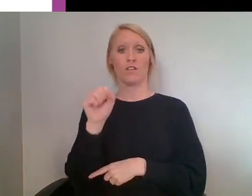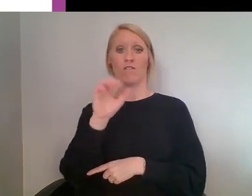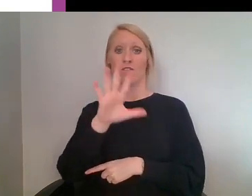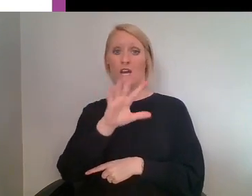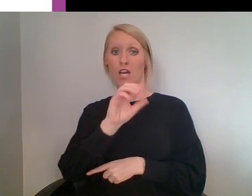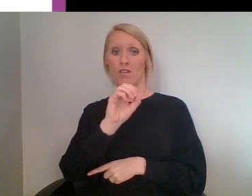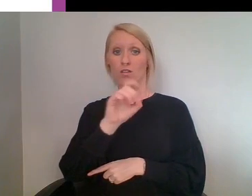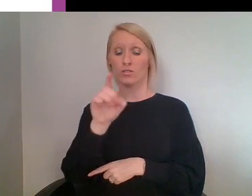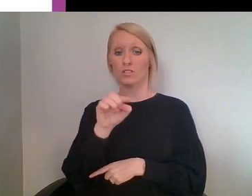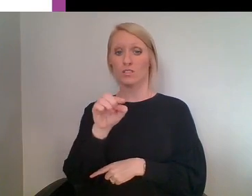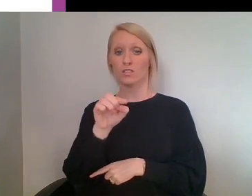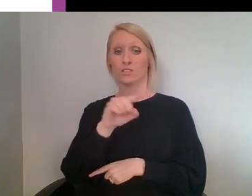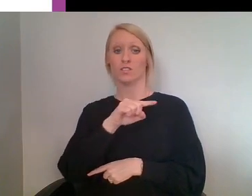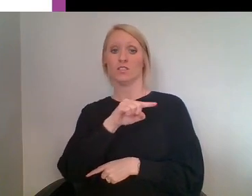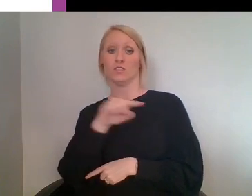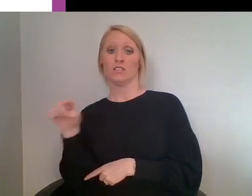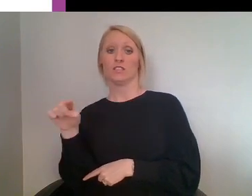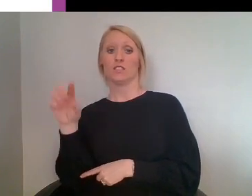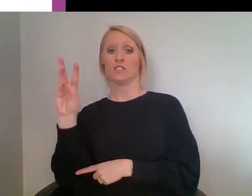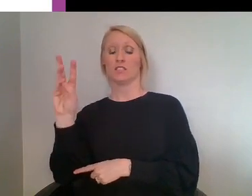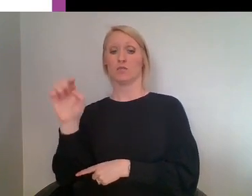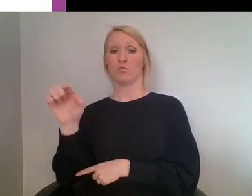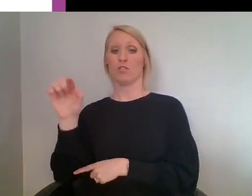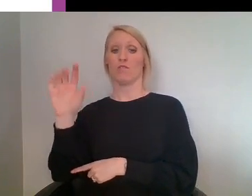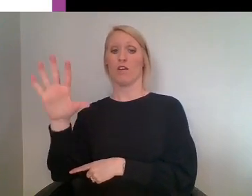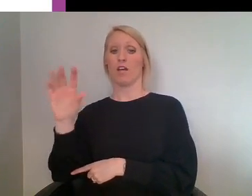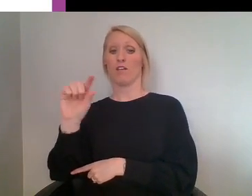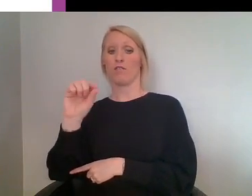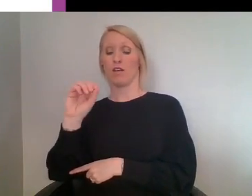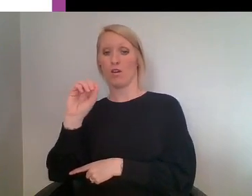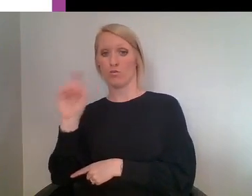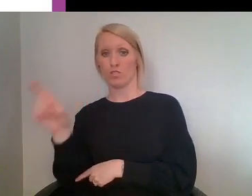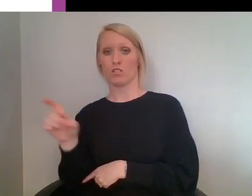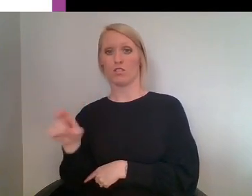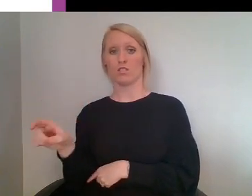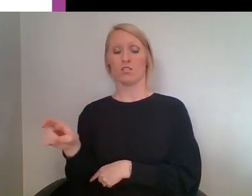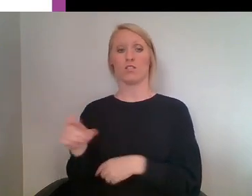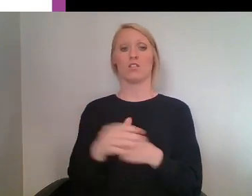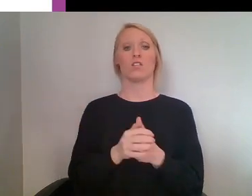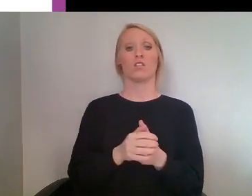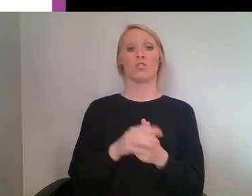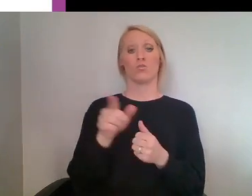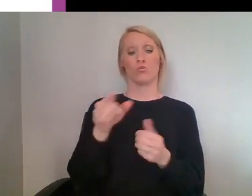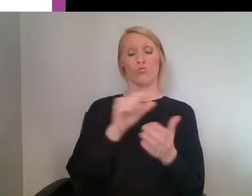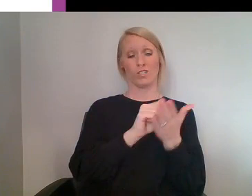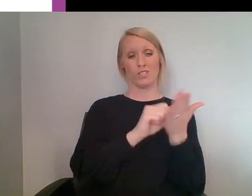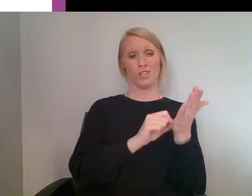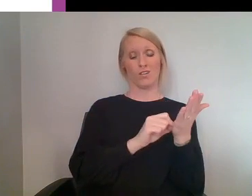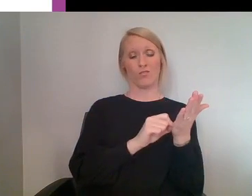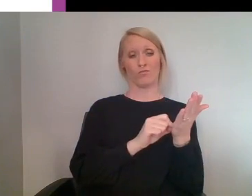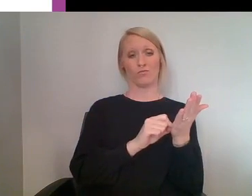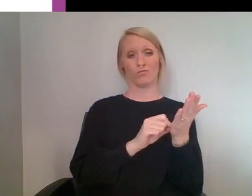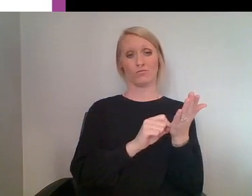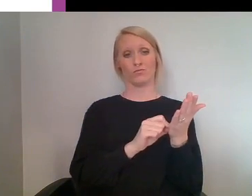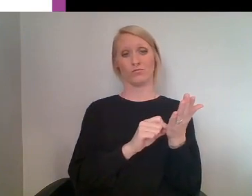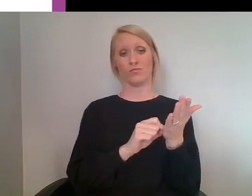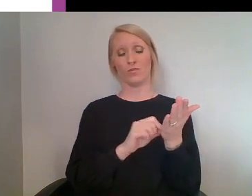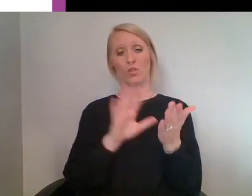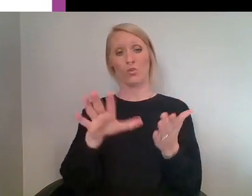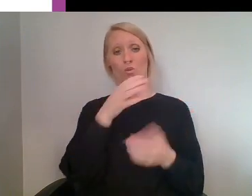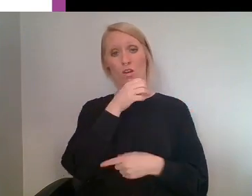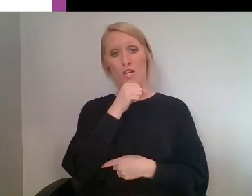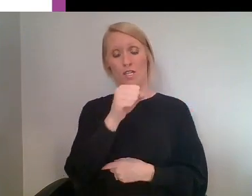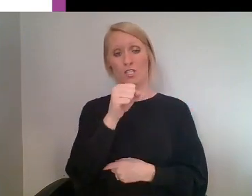6.5 ounces per day. So write down whatever applies to you. Again, thinking of proteins in ounces is a